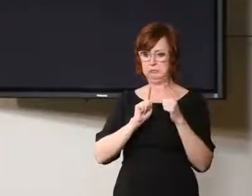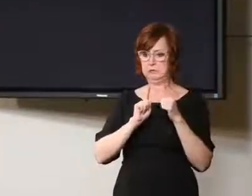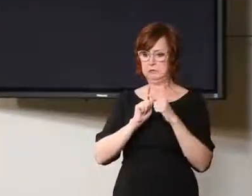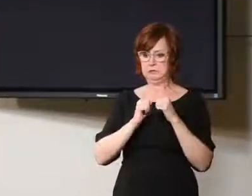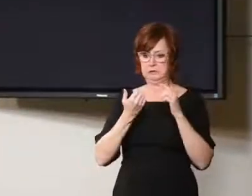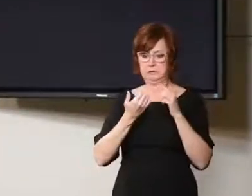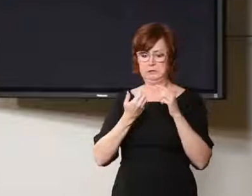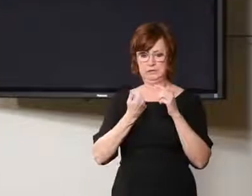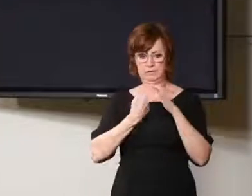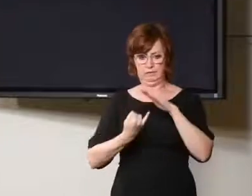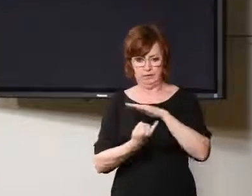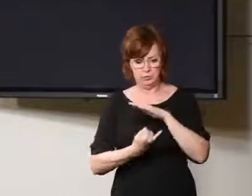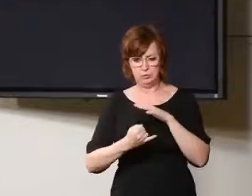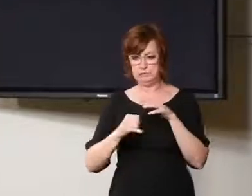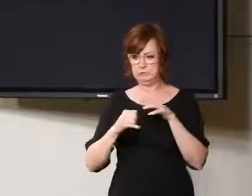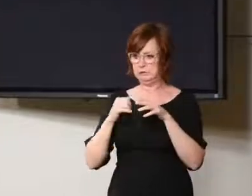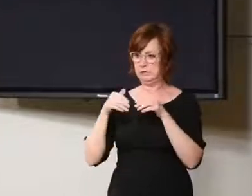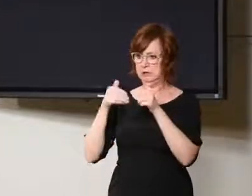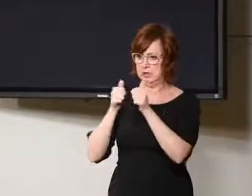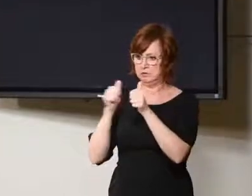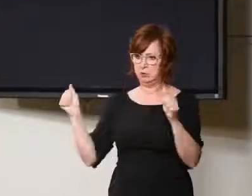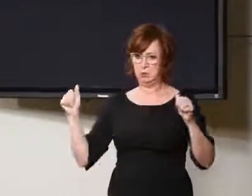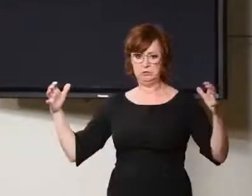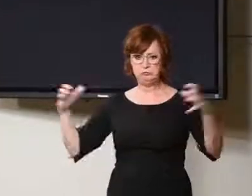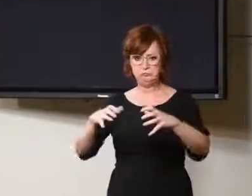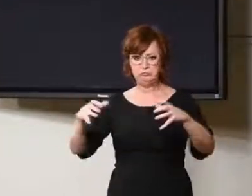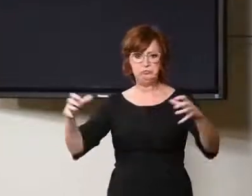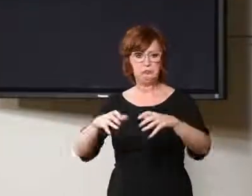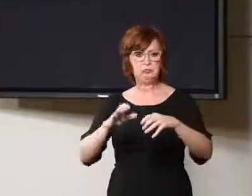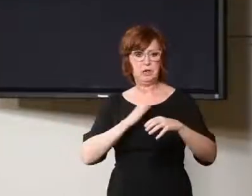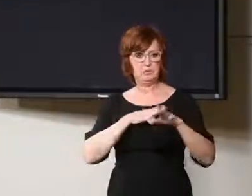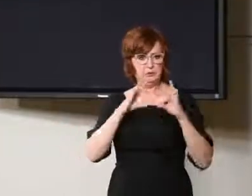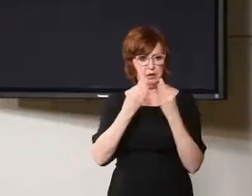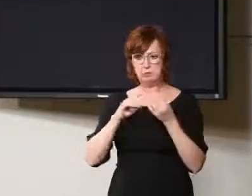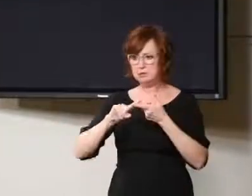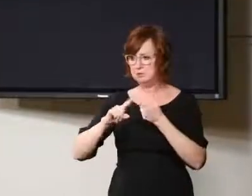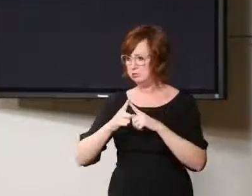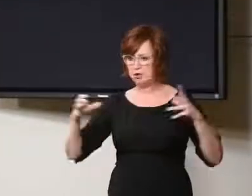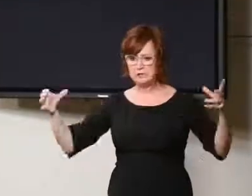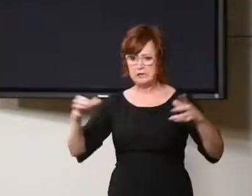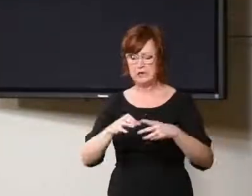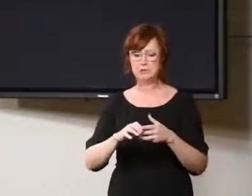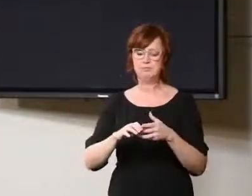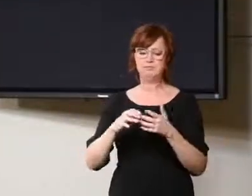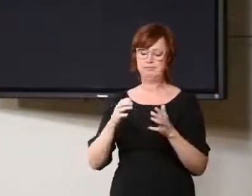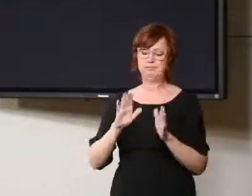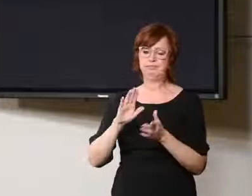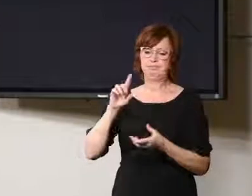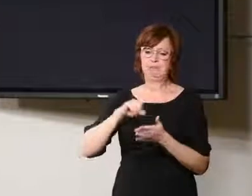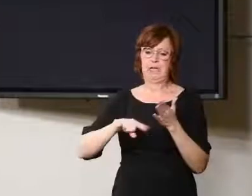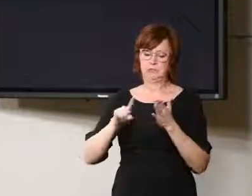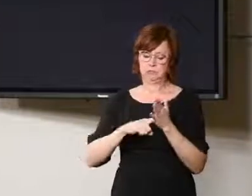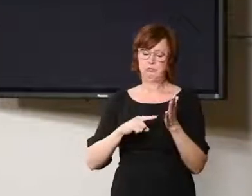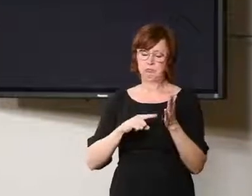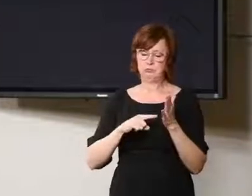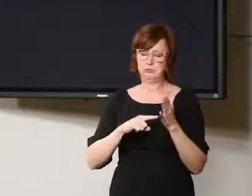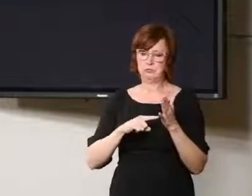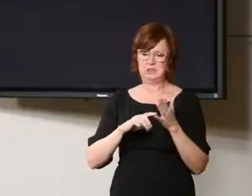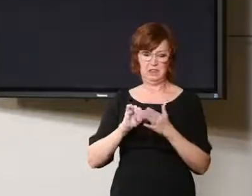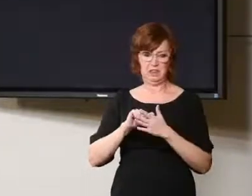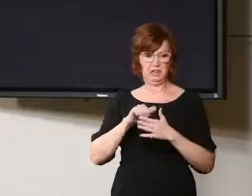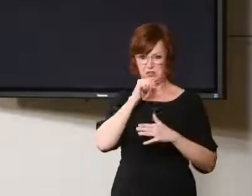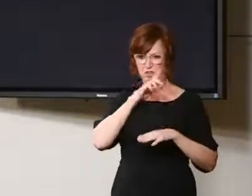of large gatherings, even with our family and friends. None of this is natural for us, most certainly not natural for us